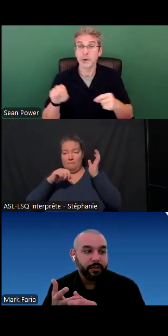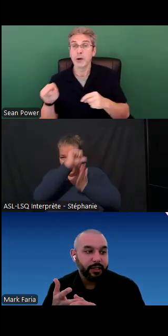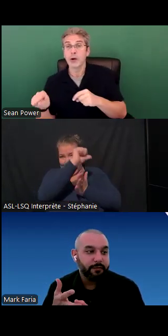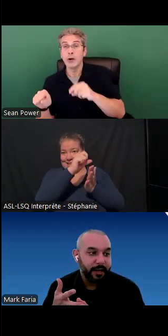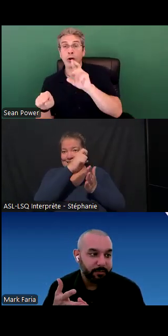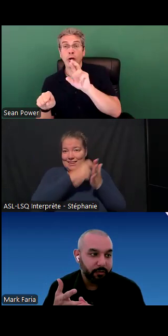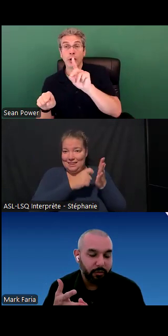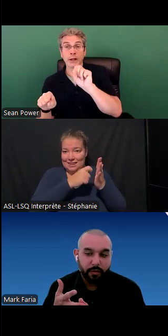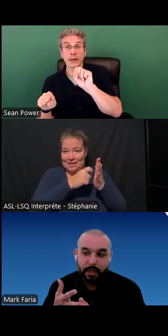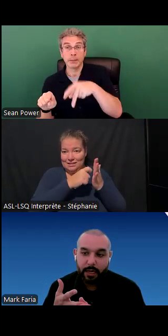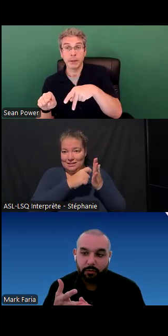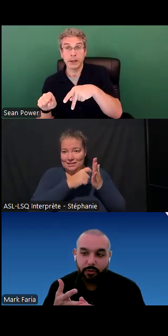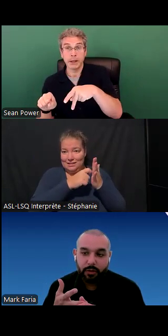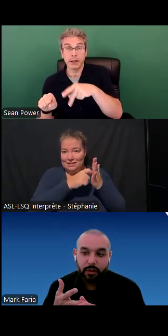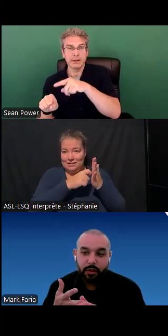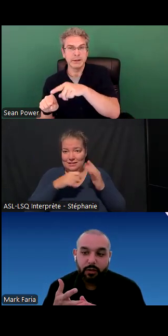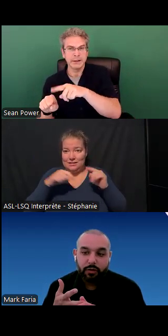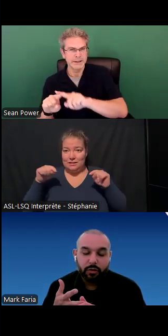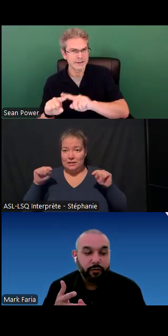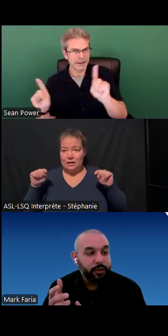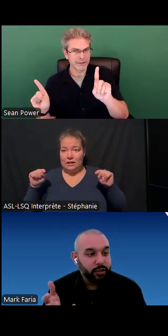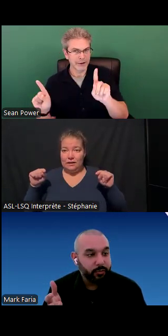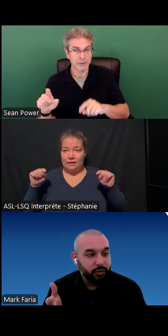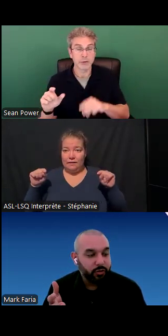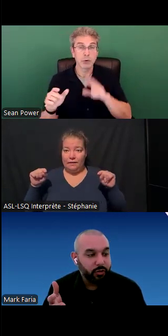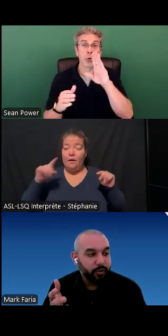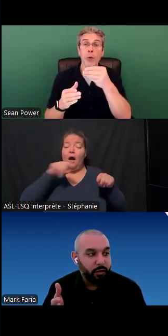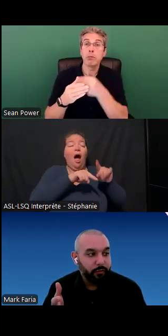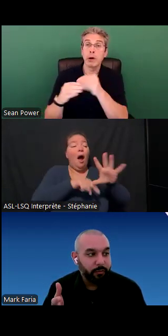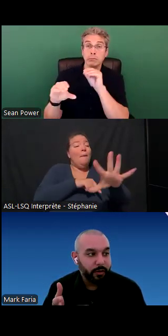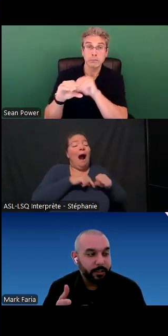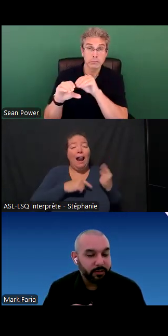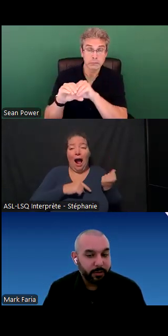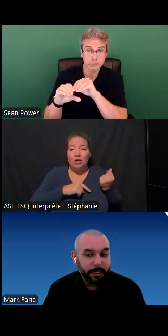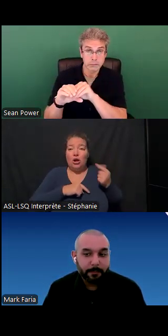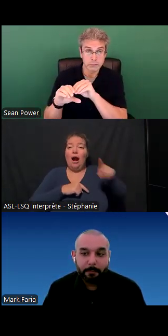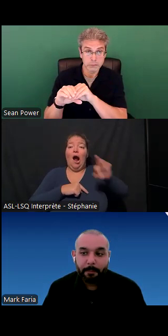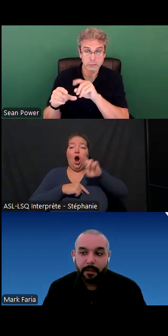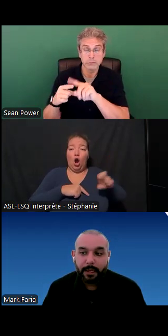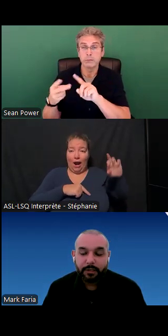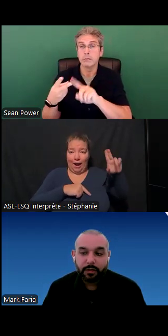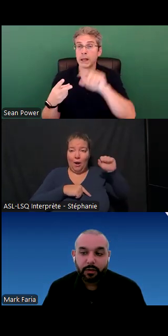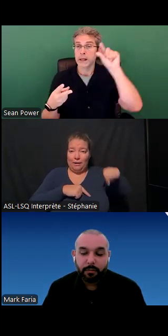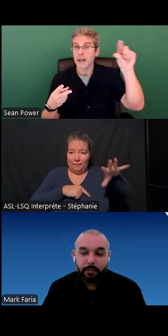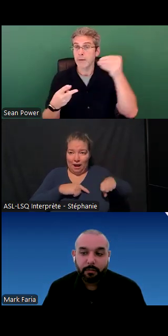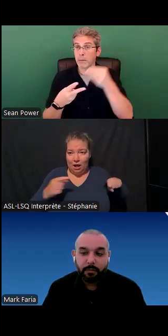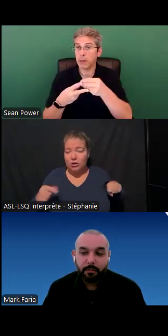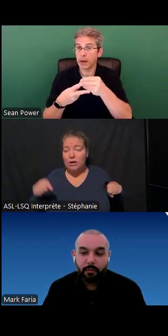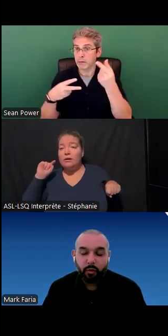and then there's the investment growth in the account. So eventually, when you do a withdrawal from the RDSP, it's going